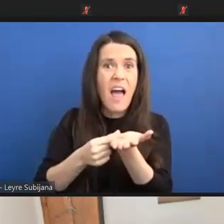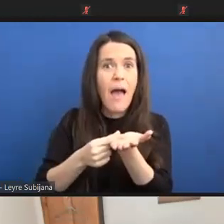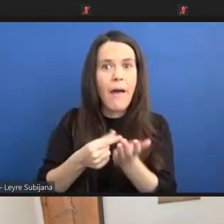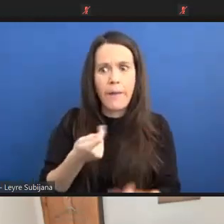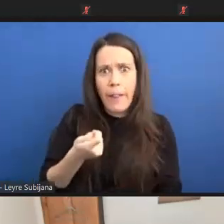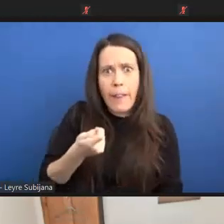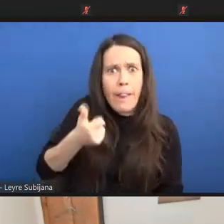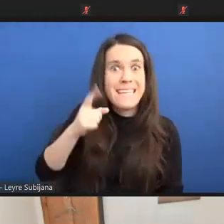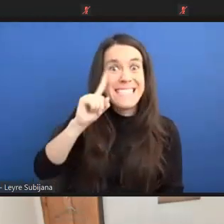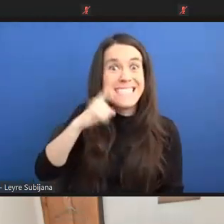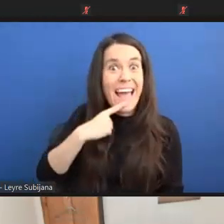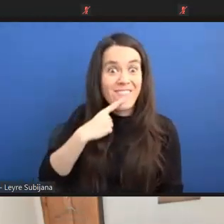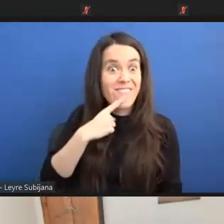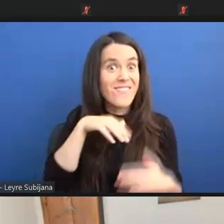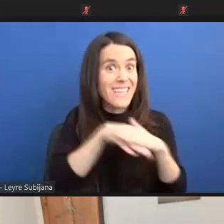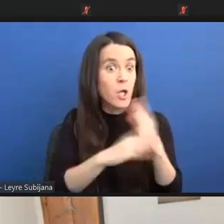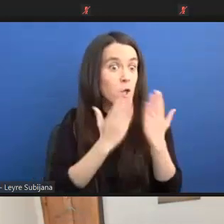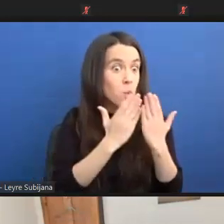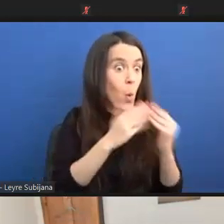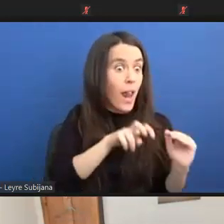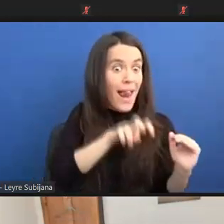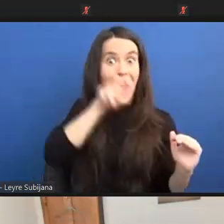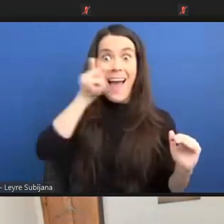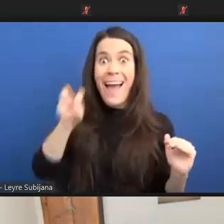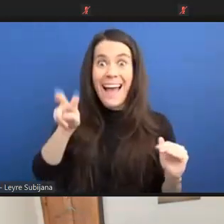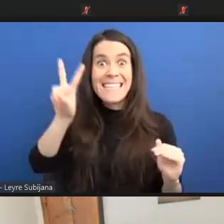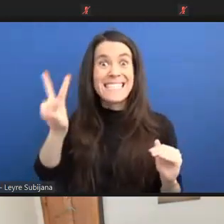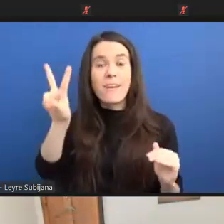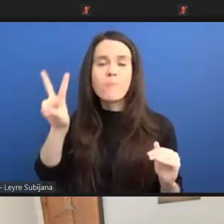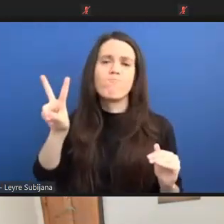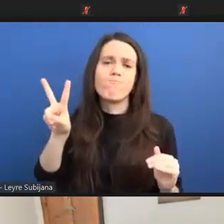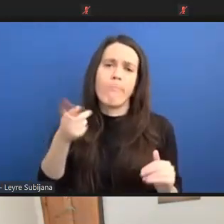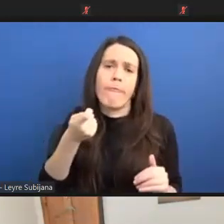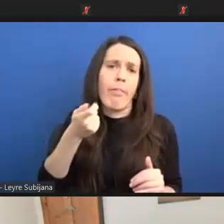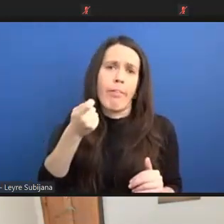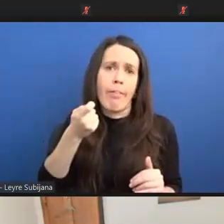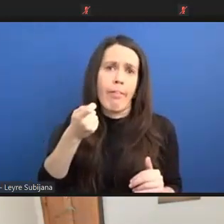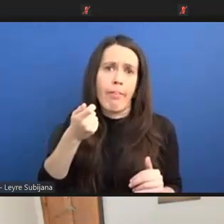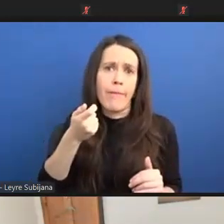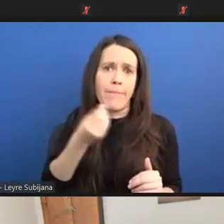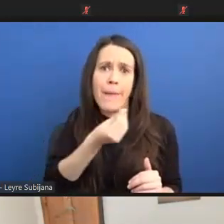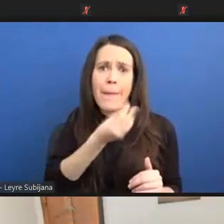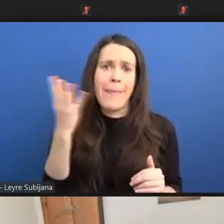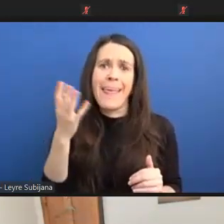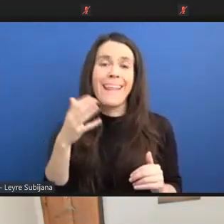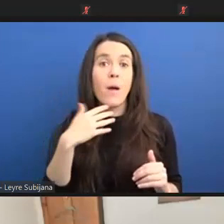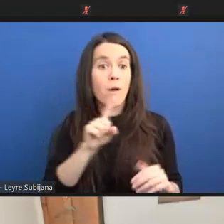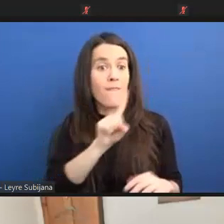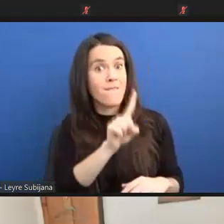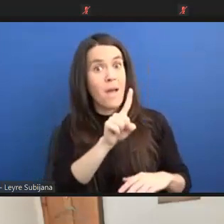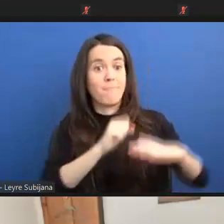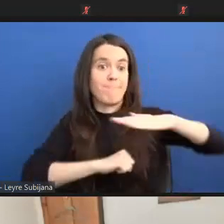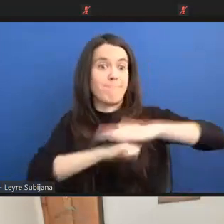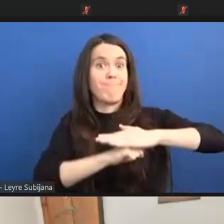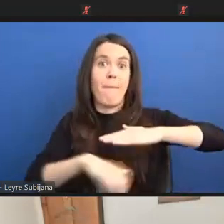education. Most of them drop out of school after very few complete primary